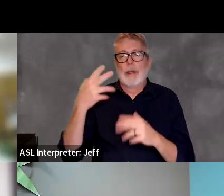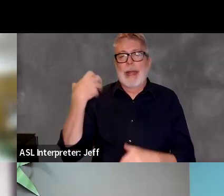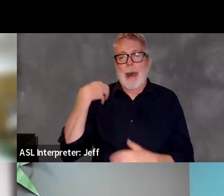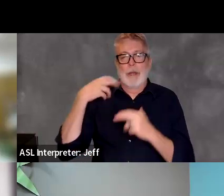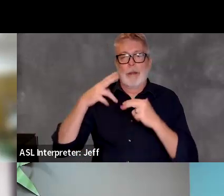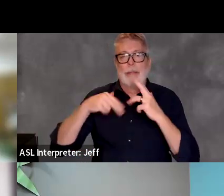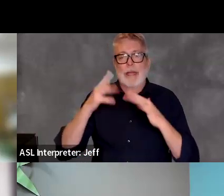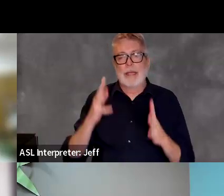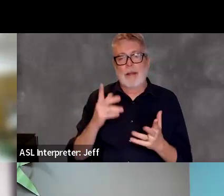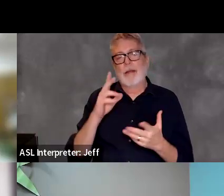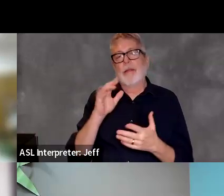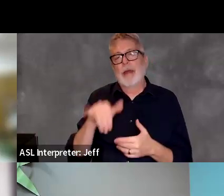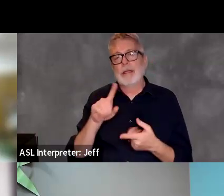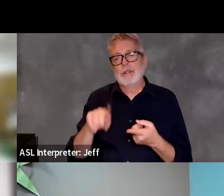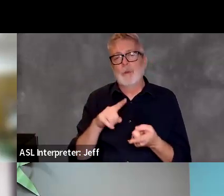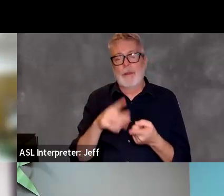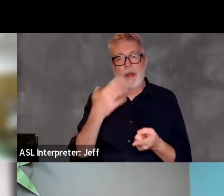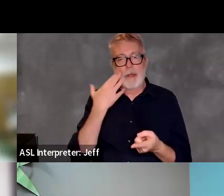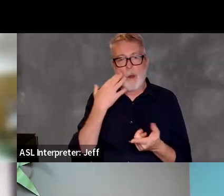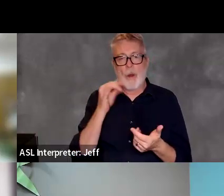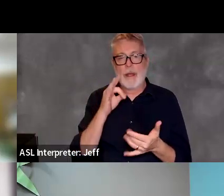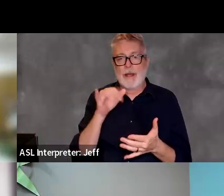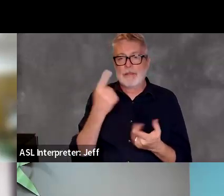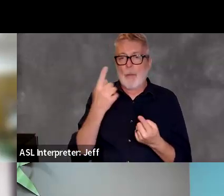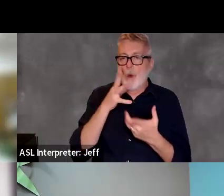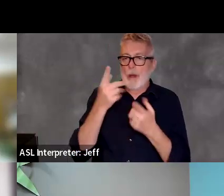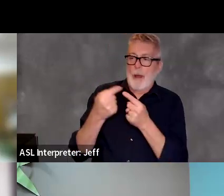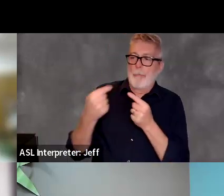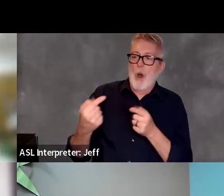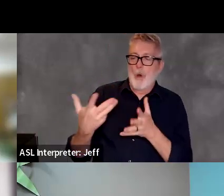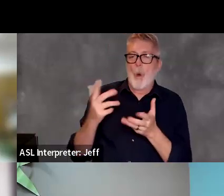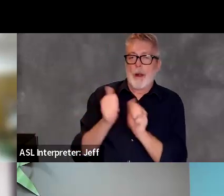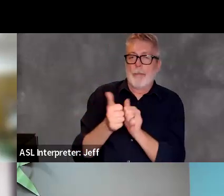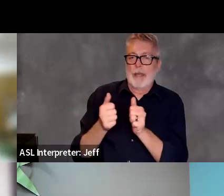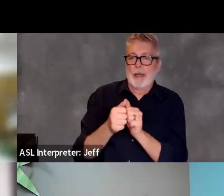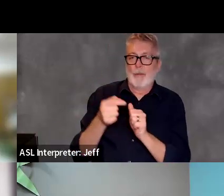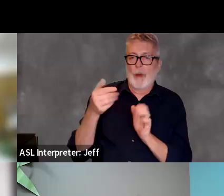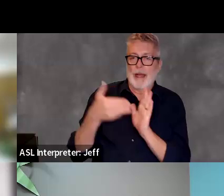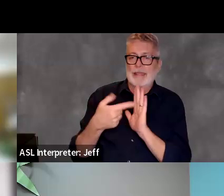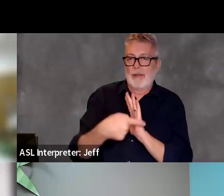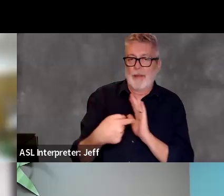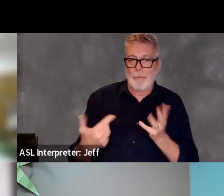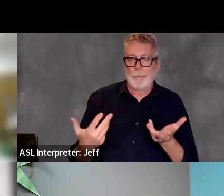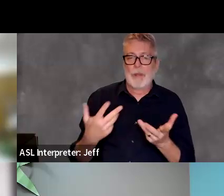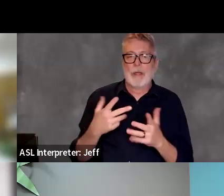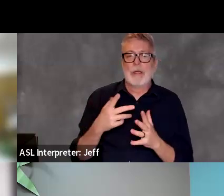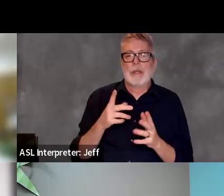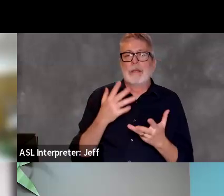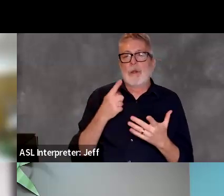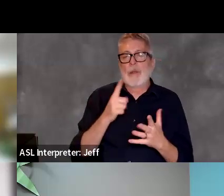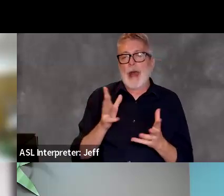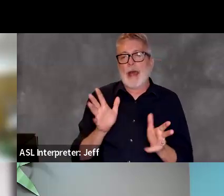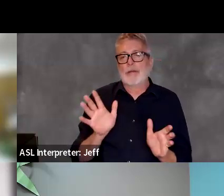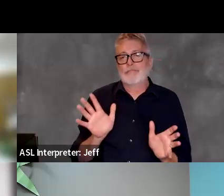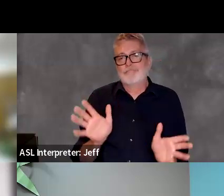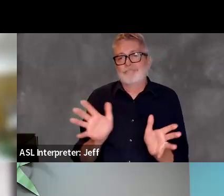legislators know if they have an opponent. And it often becomes a quick push to try to get session done quickly because